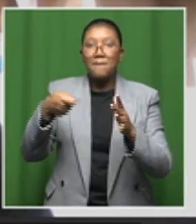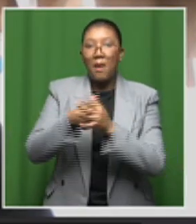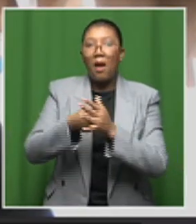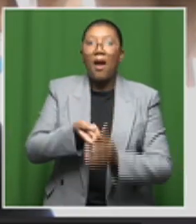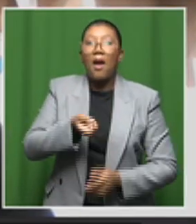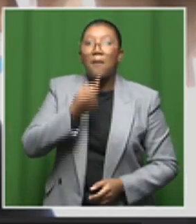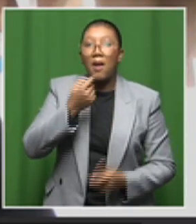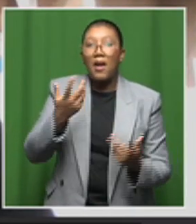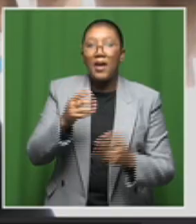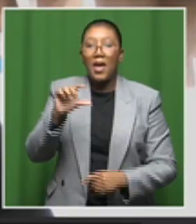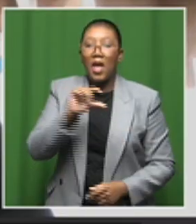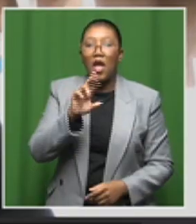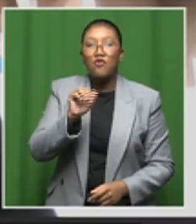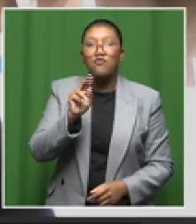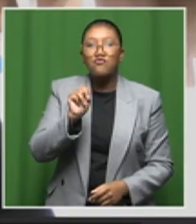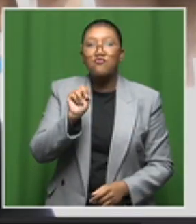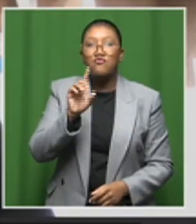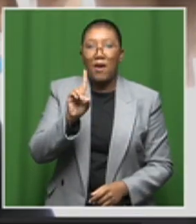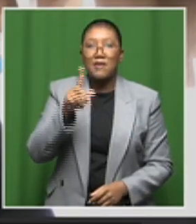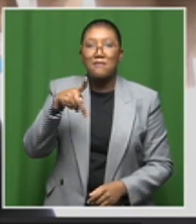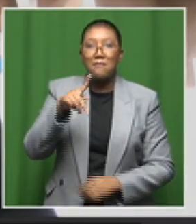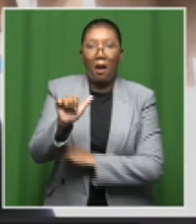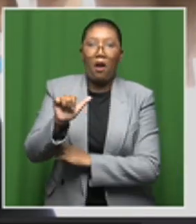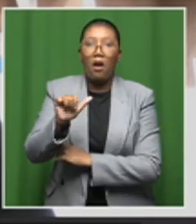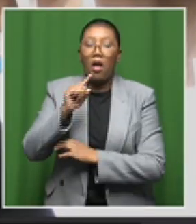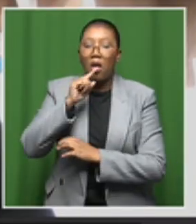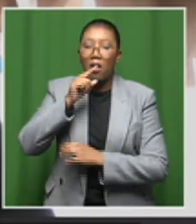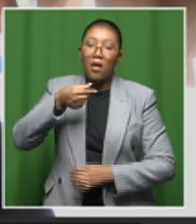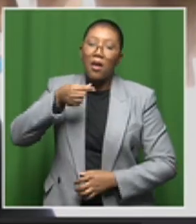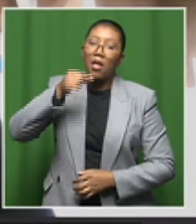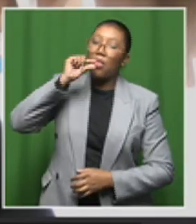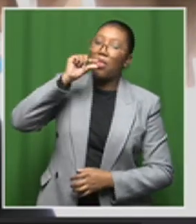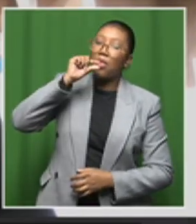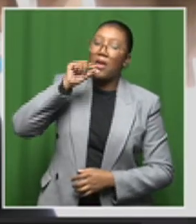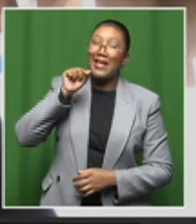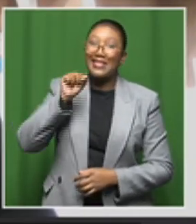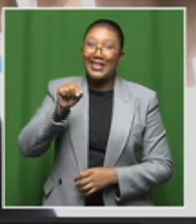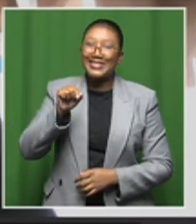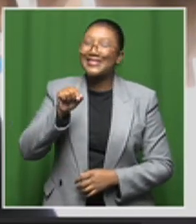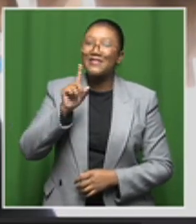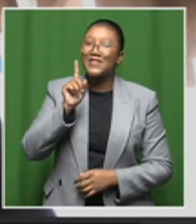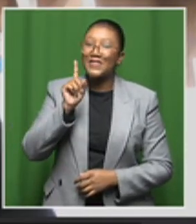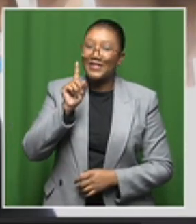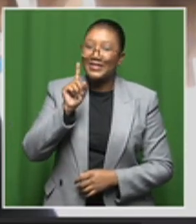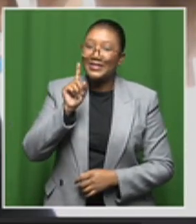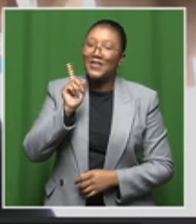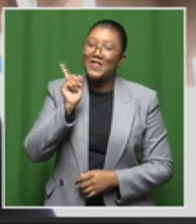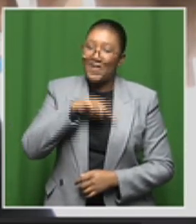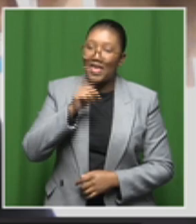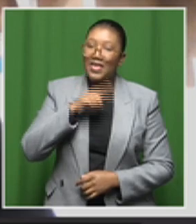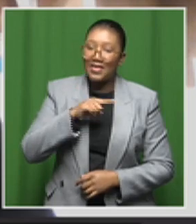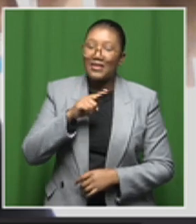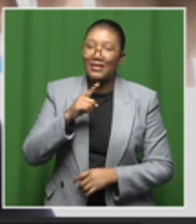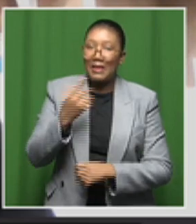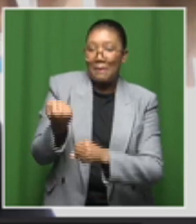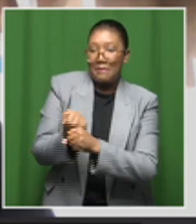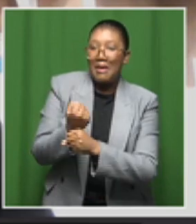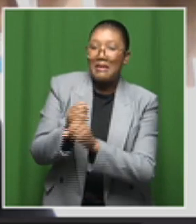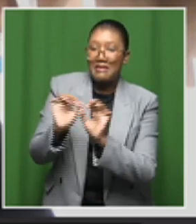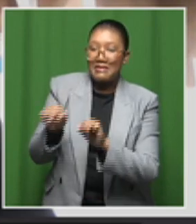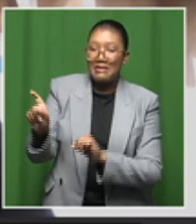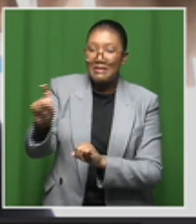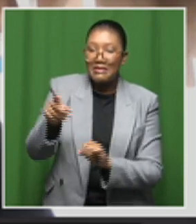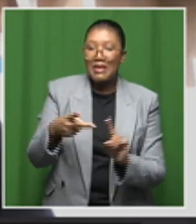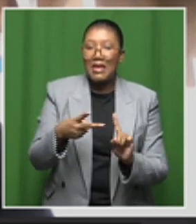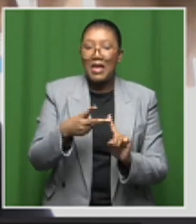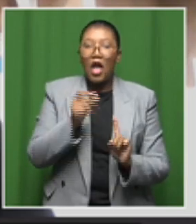Grandpa, we're finding that it is either falsified and, other cough syrups, like